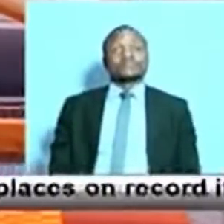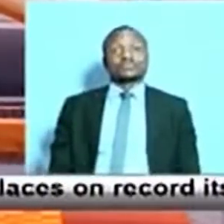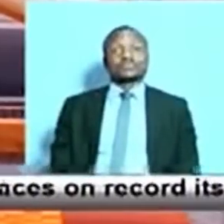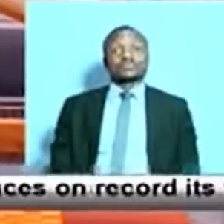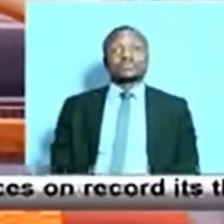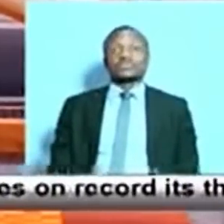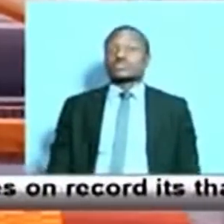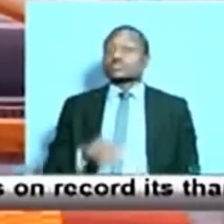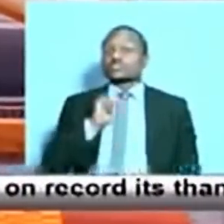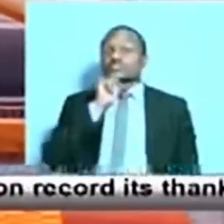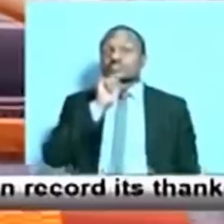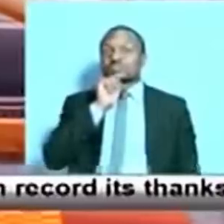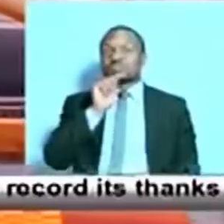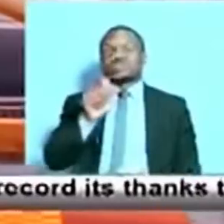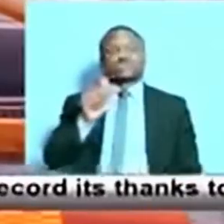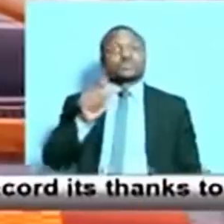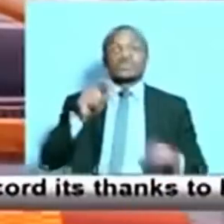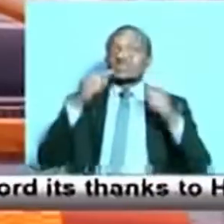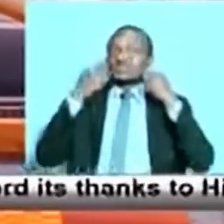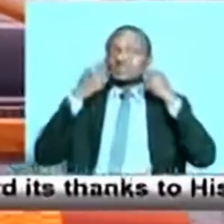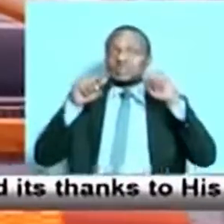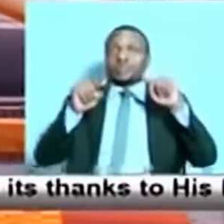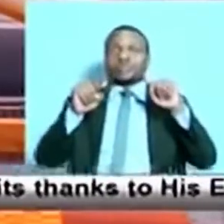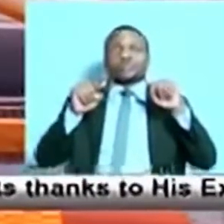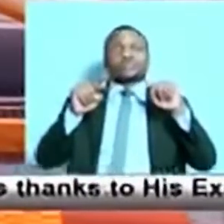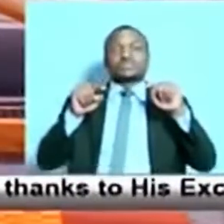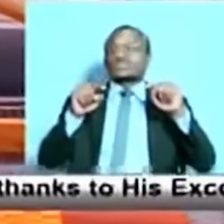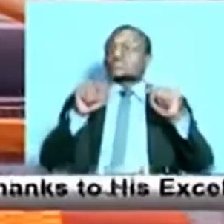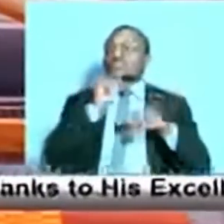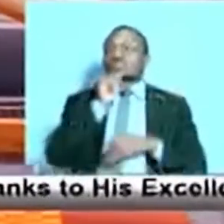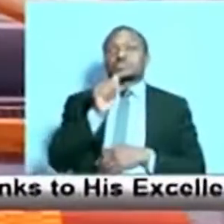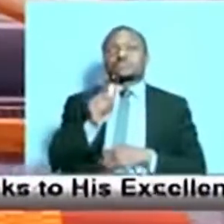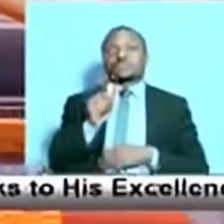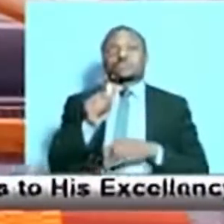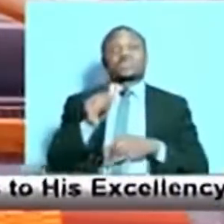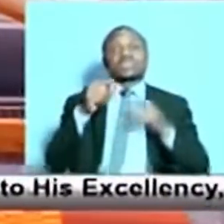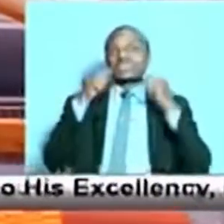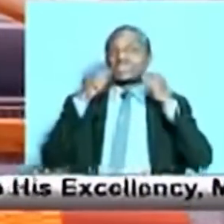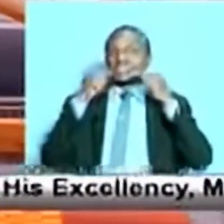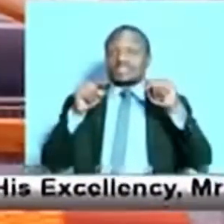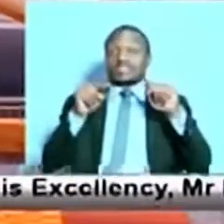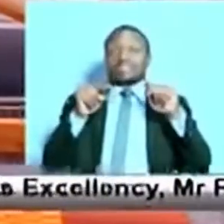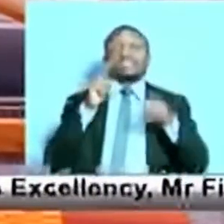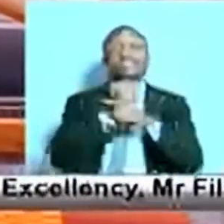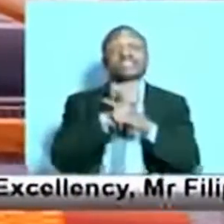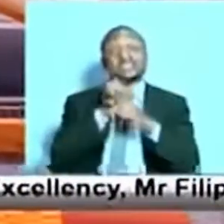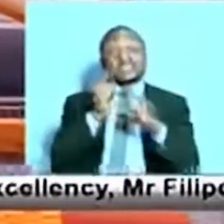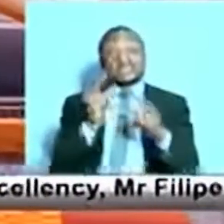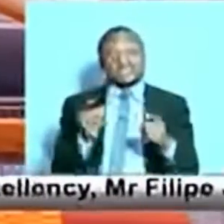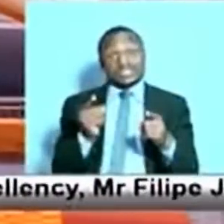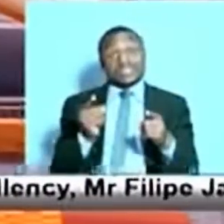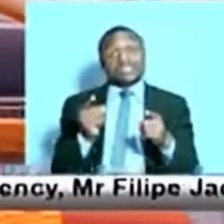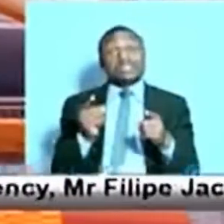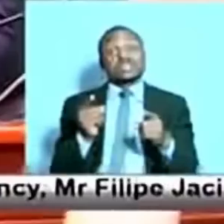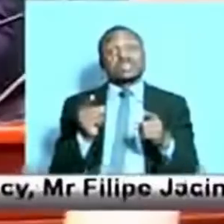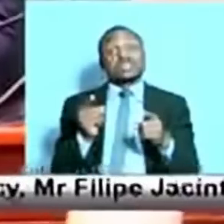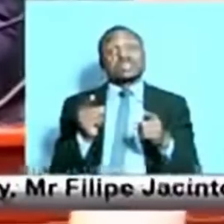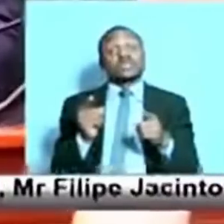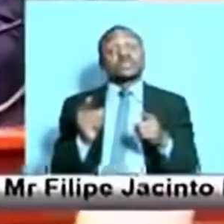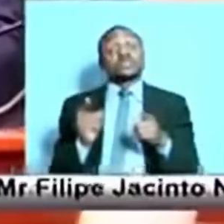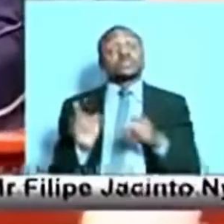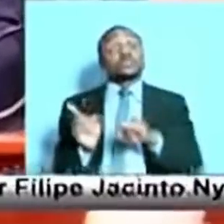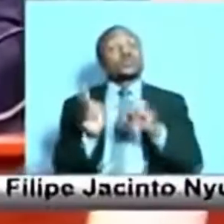we have not made the announcement yet. So it's just proper that you return to your